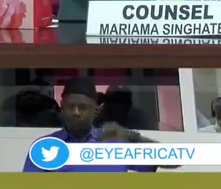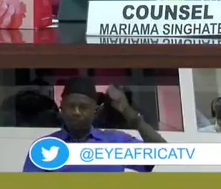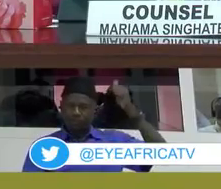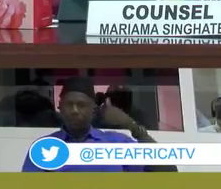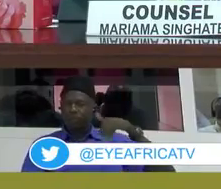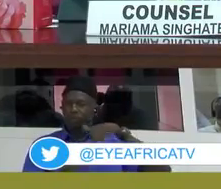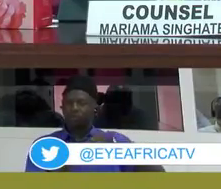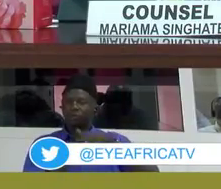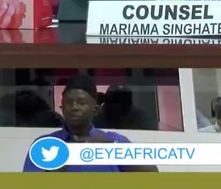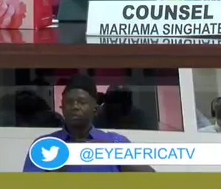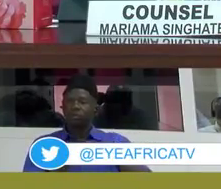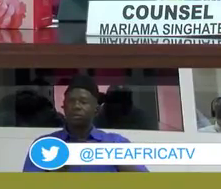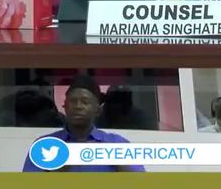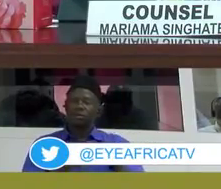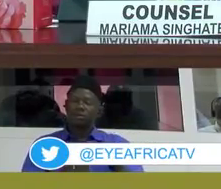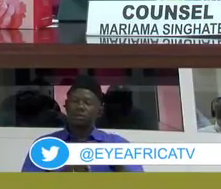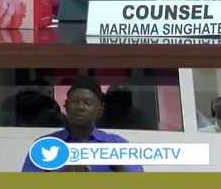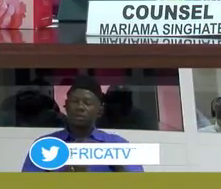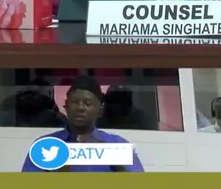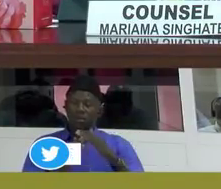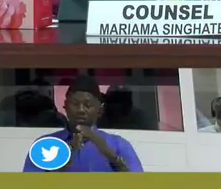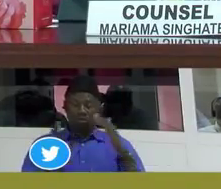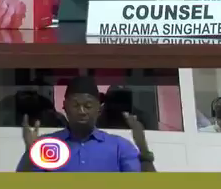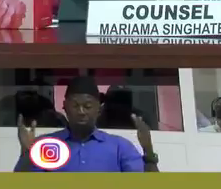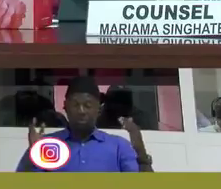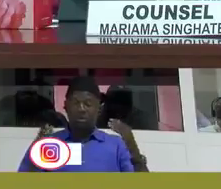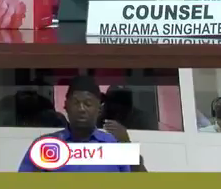including the Supreme Islamic Council,